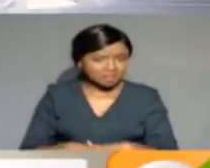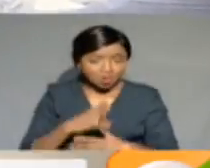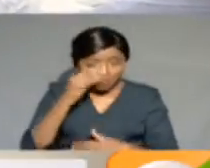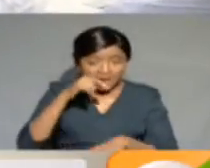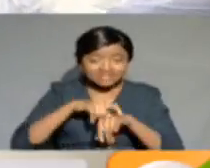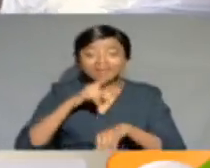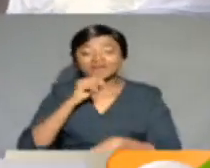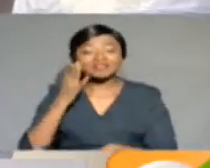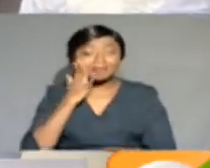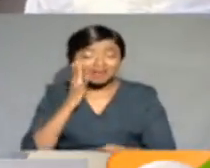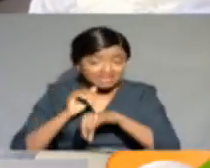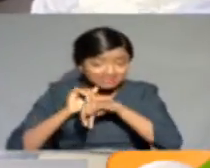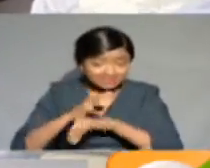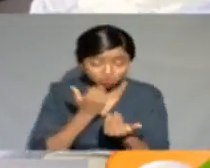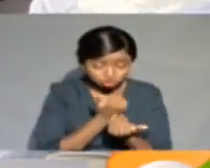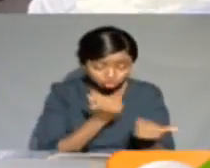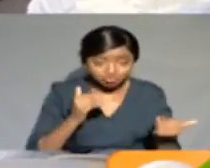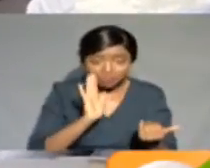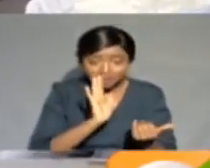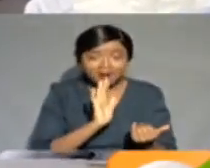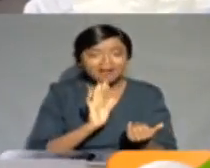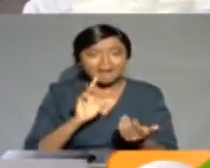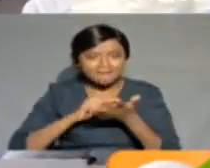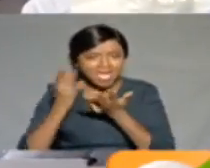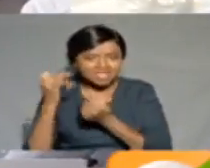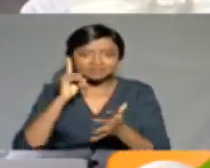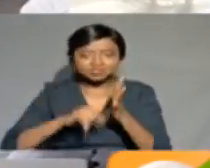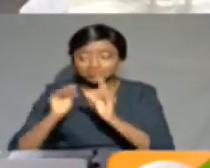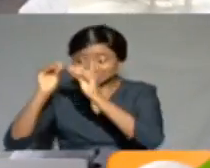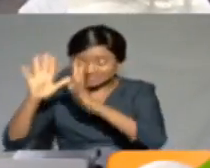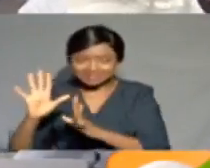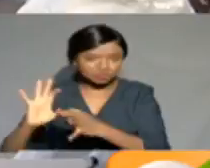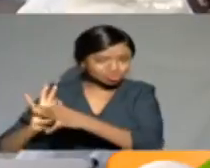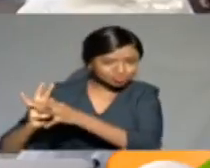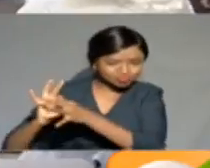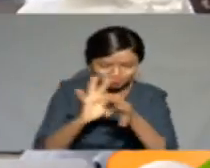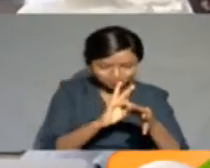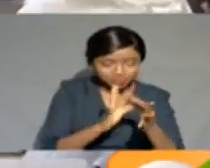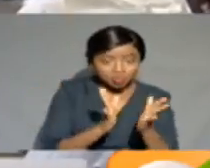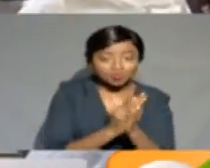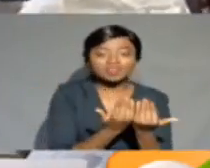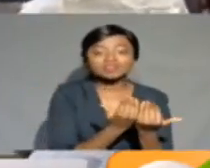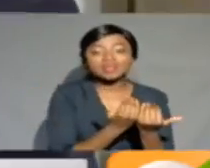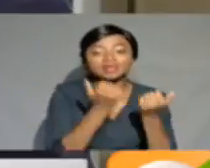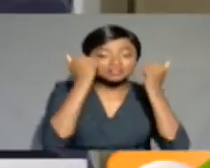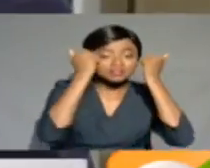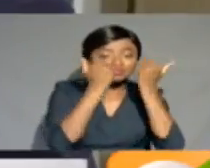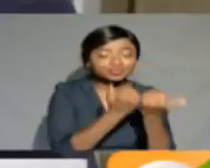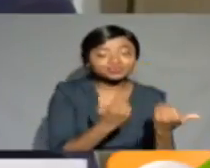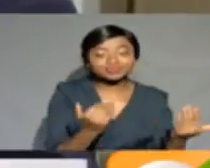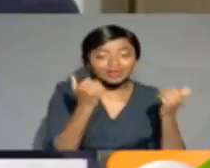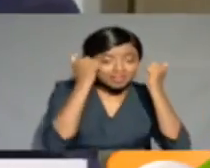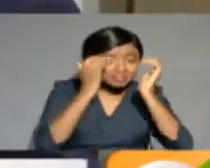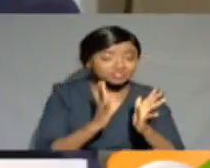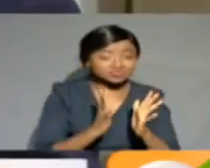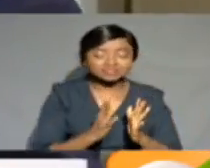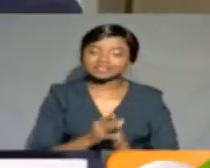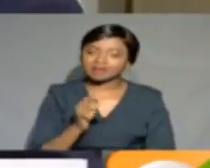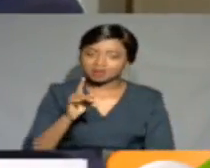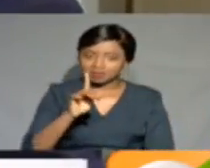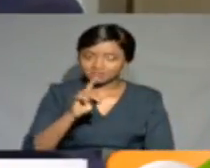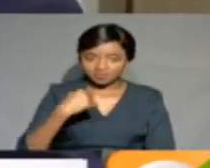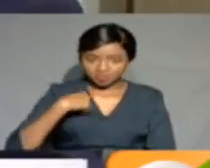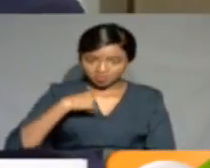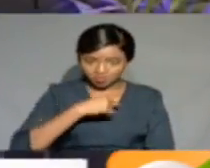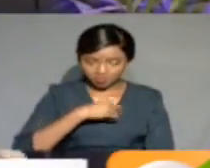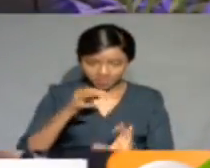send their students to you, they expect you to be in touch with their students. We are in touch with the students. But you don't know that bullying is happening. We are in touch with the